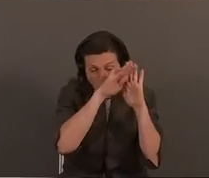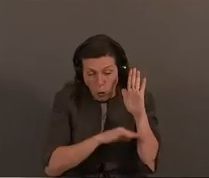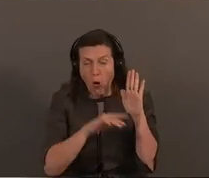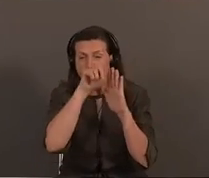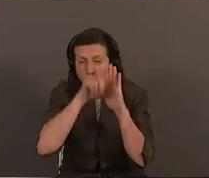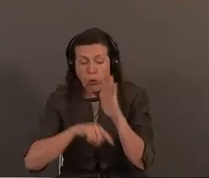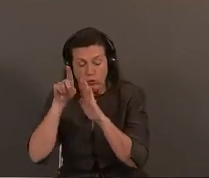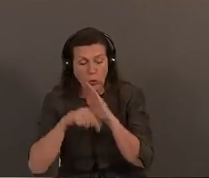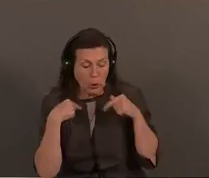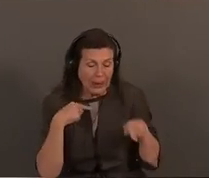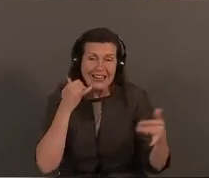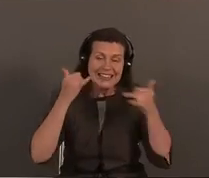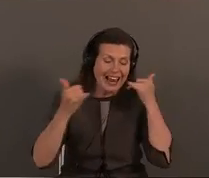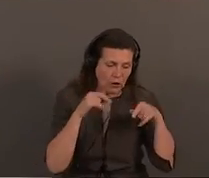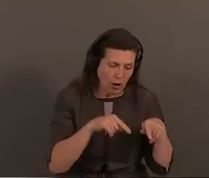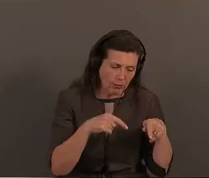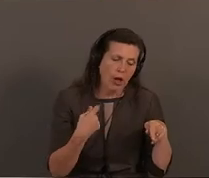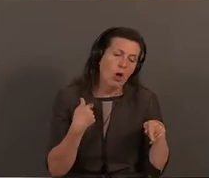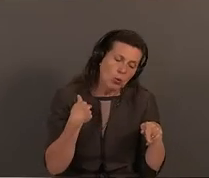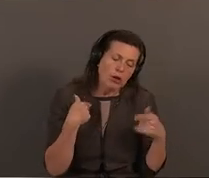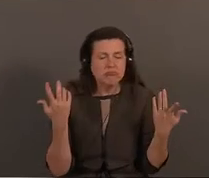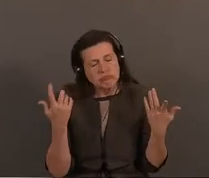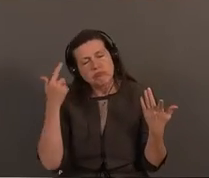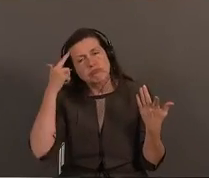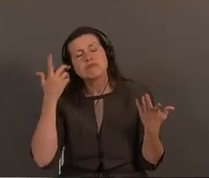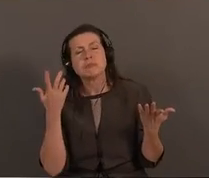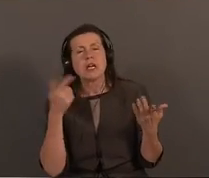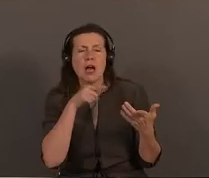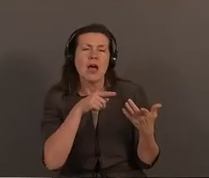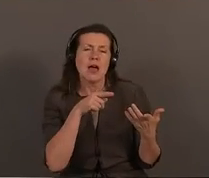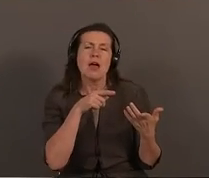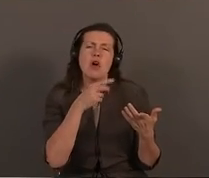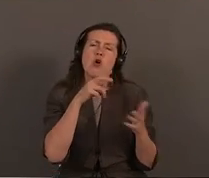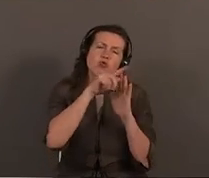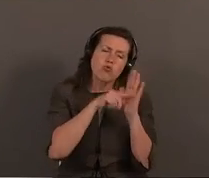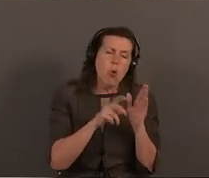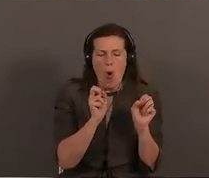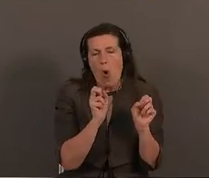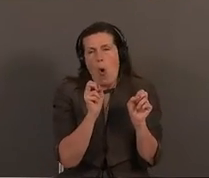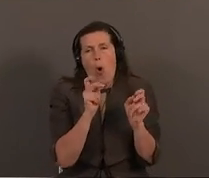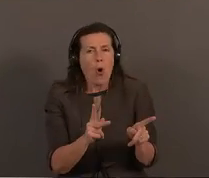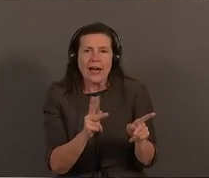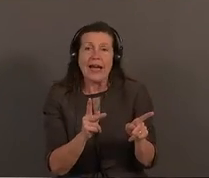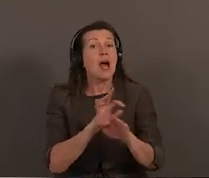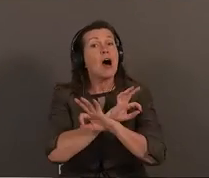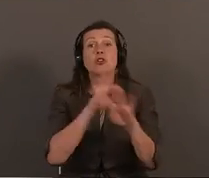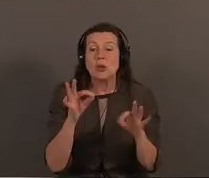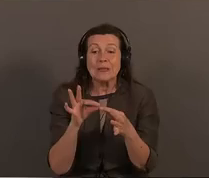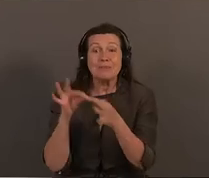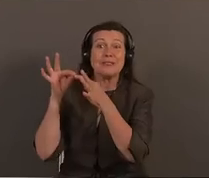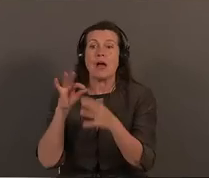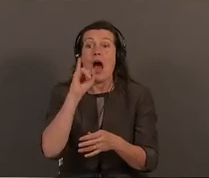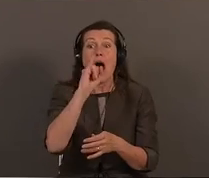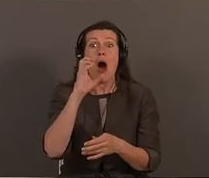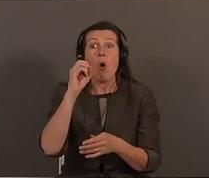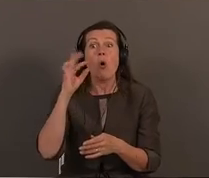have assumed that the rules were okay, and that we didn't need any specific IoT regulation. And I think